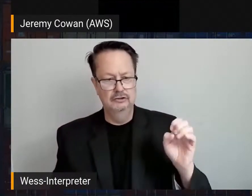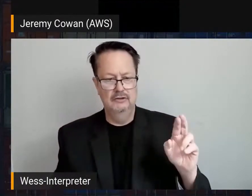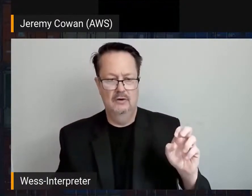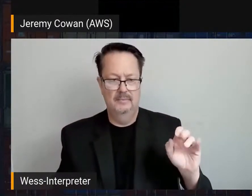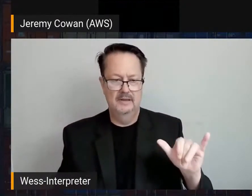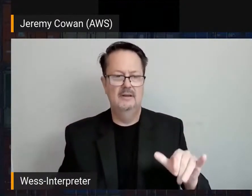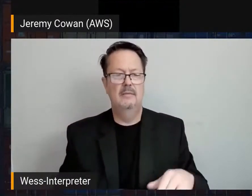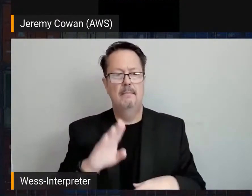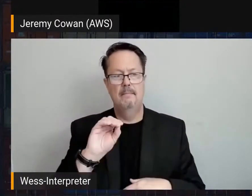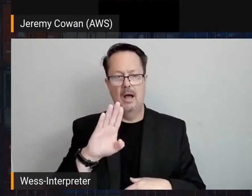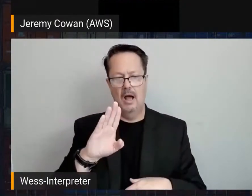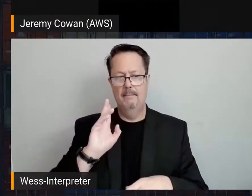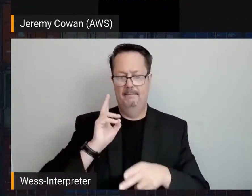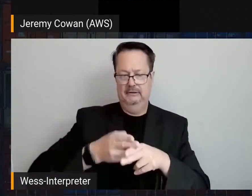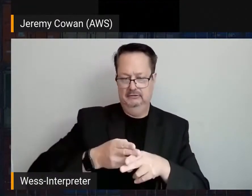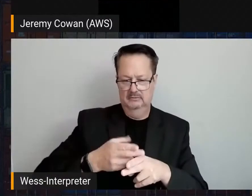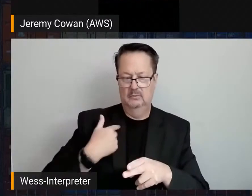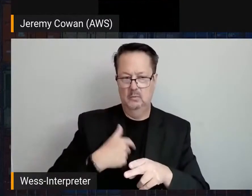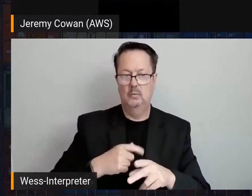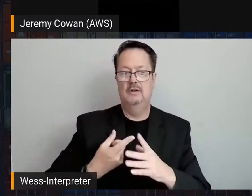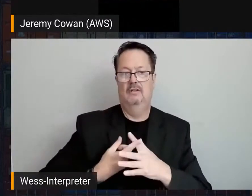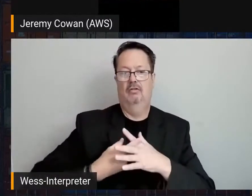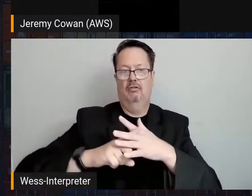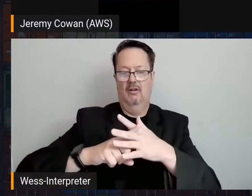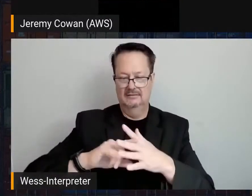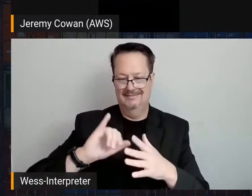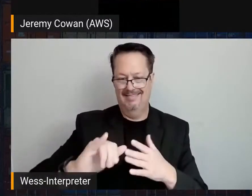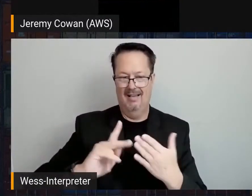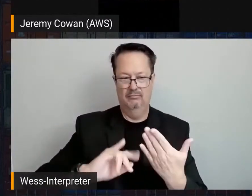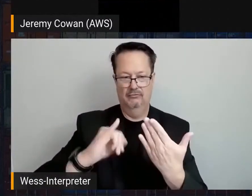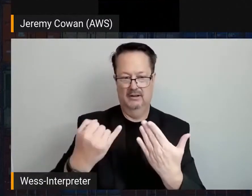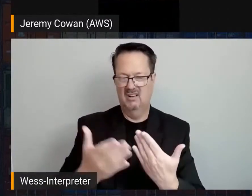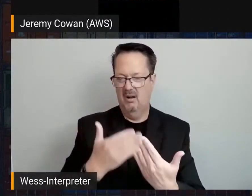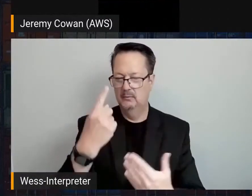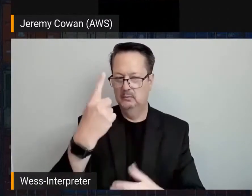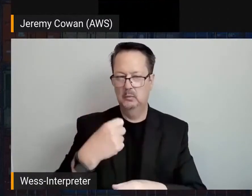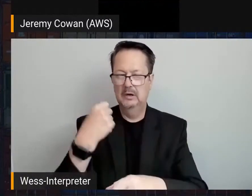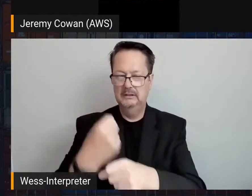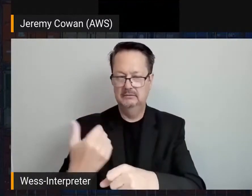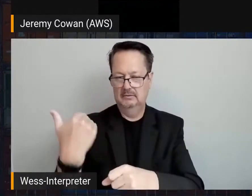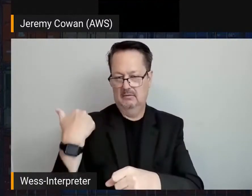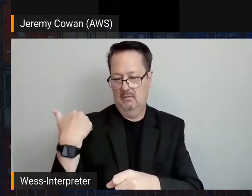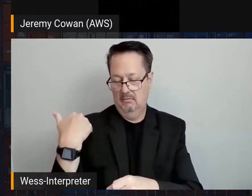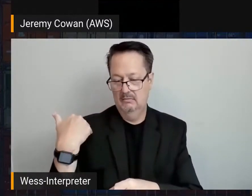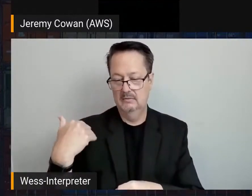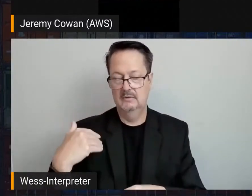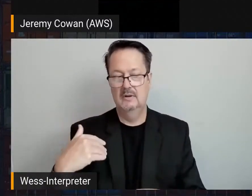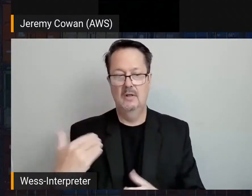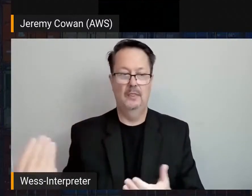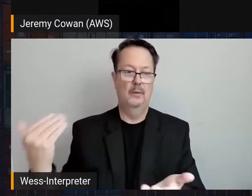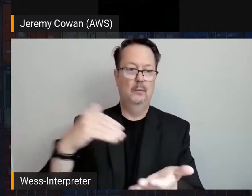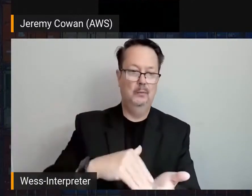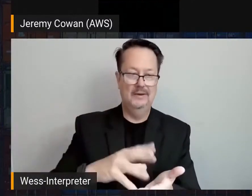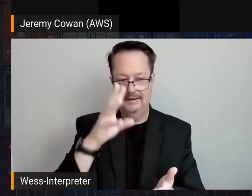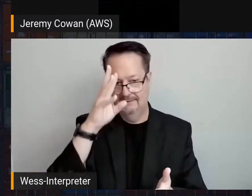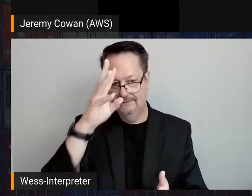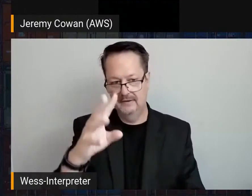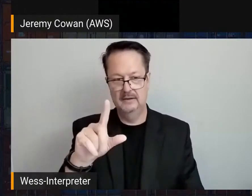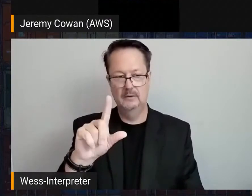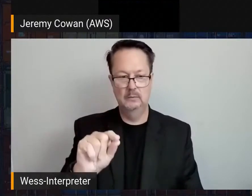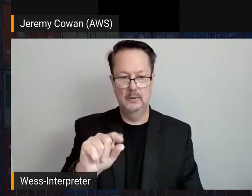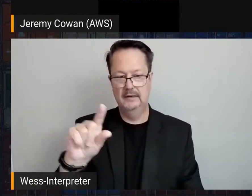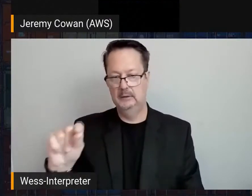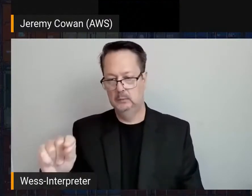we launched the EKS Distro project almost a year ago now at our reInvent